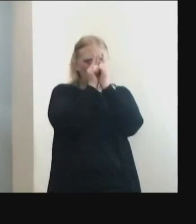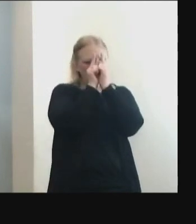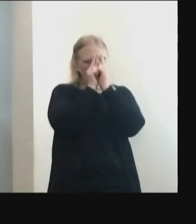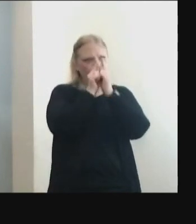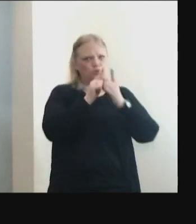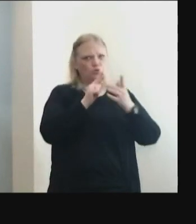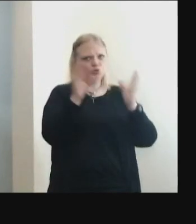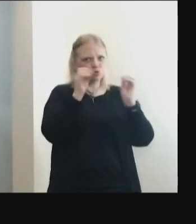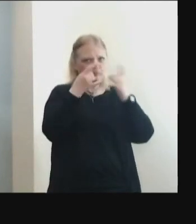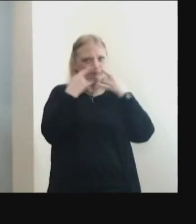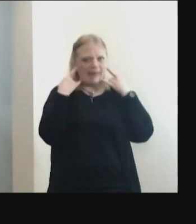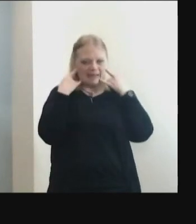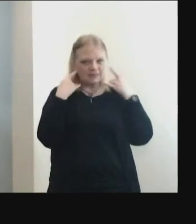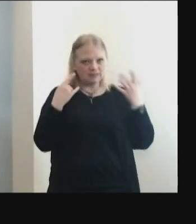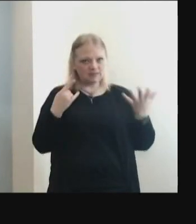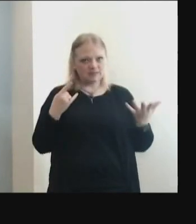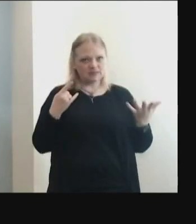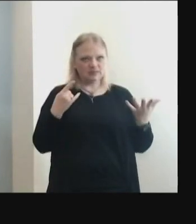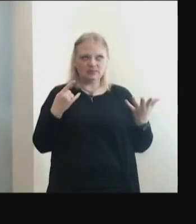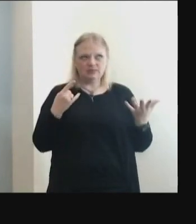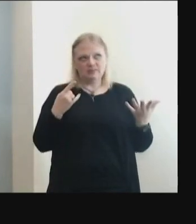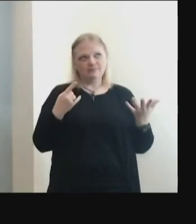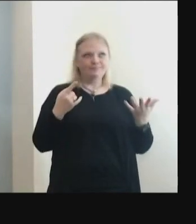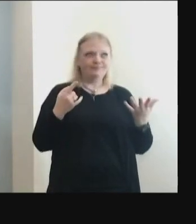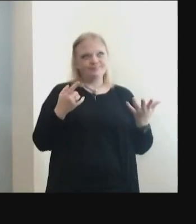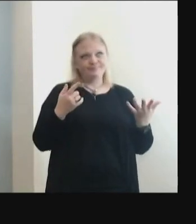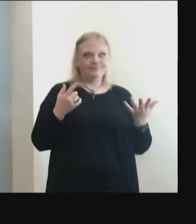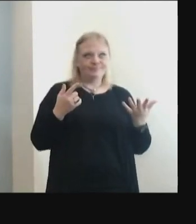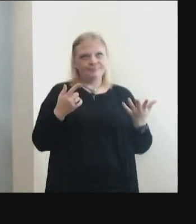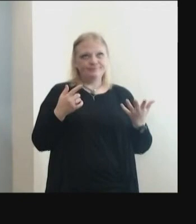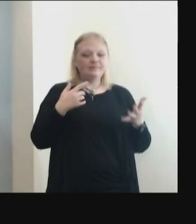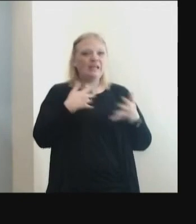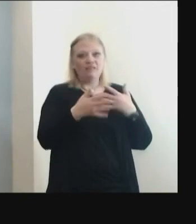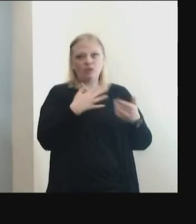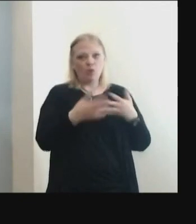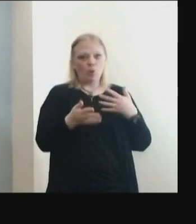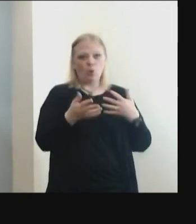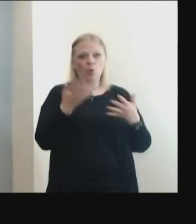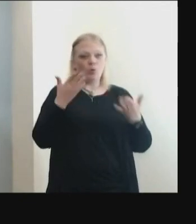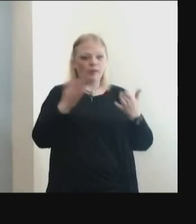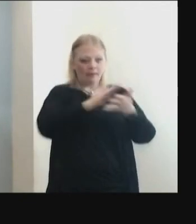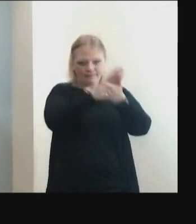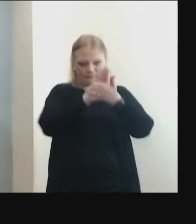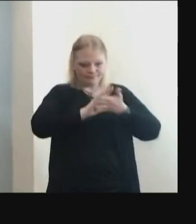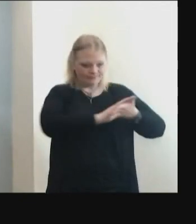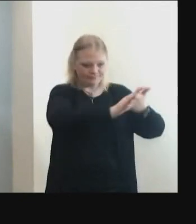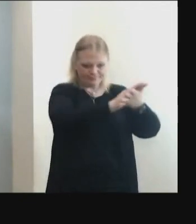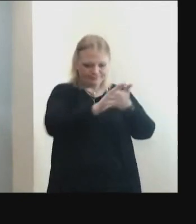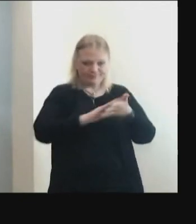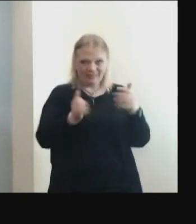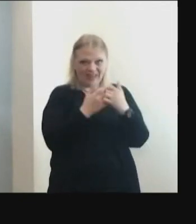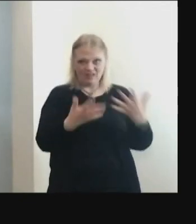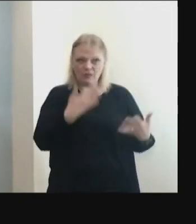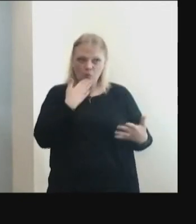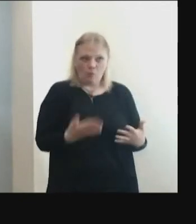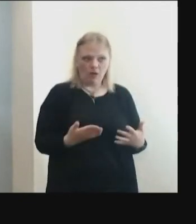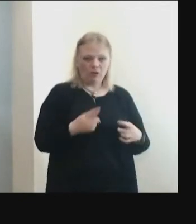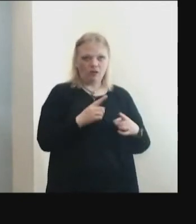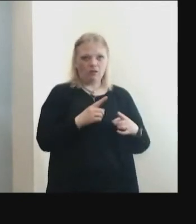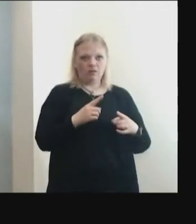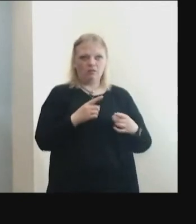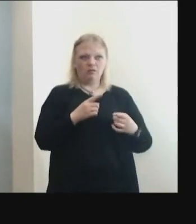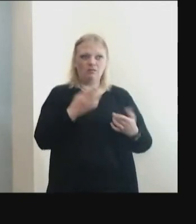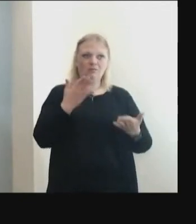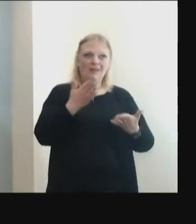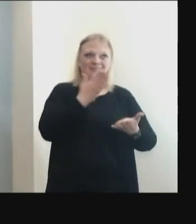really masked, and there's, you know, even though they might wipe down everything really well, that prevents skin-to-skin transmission,